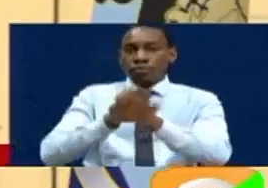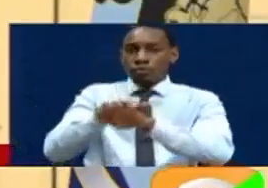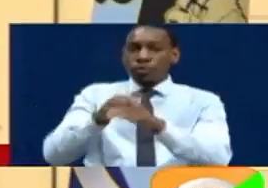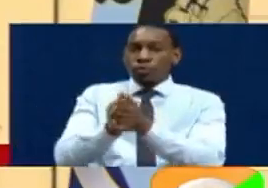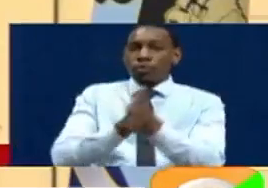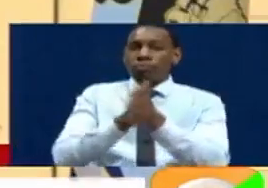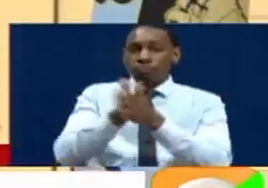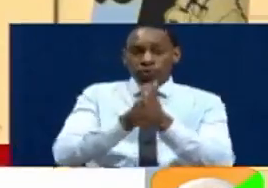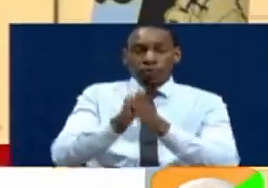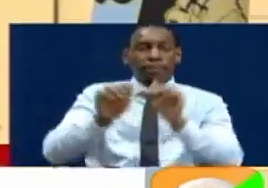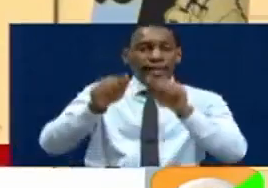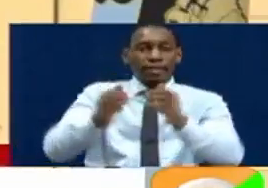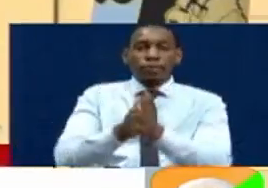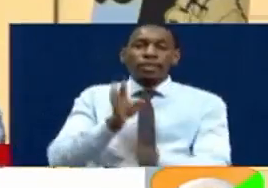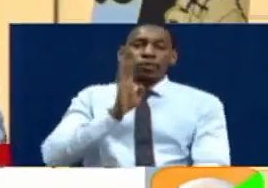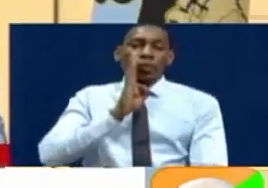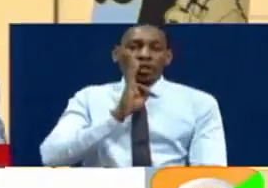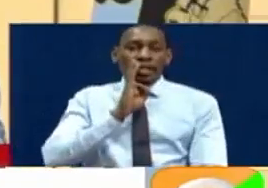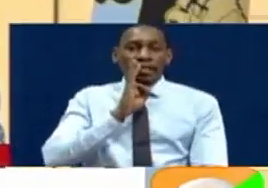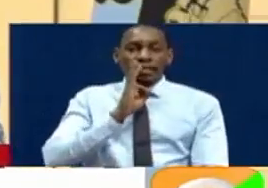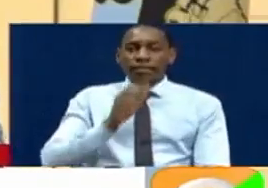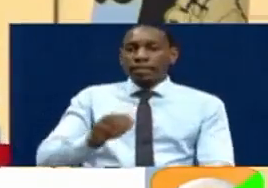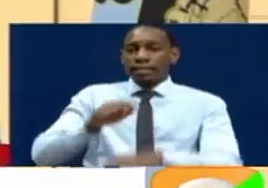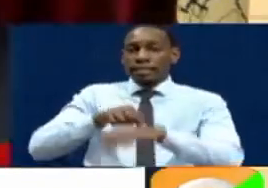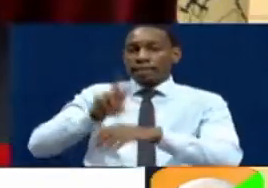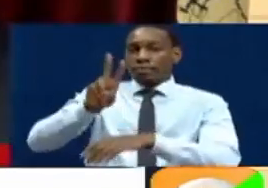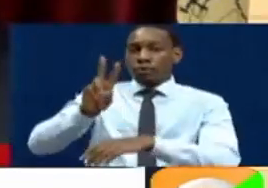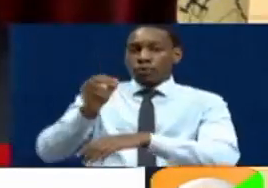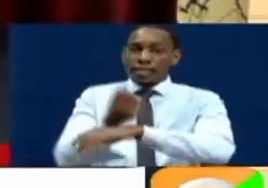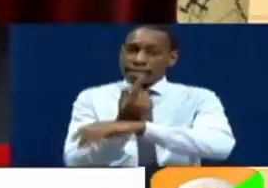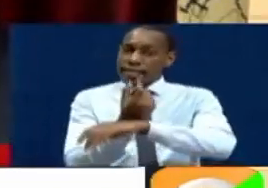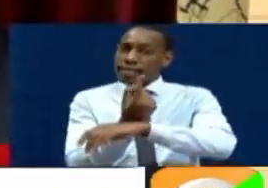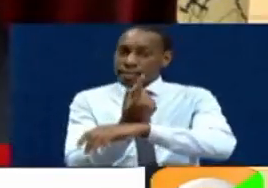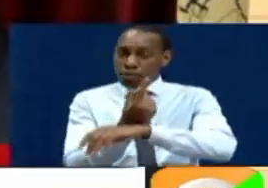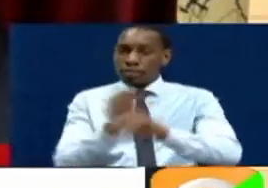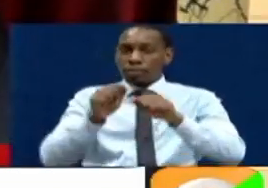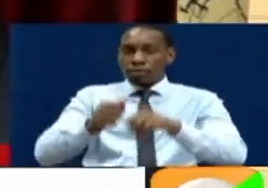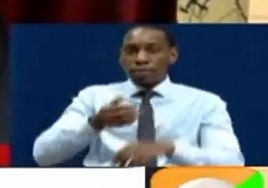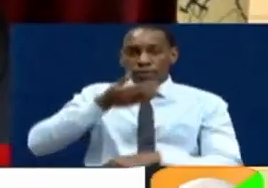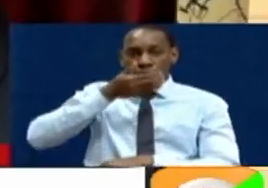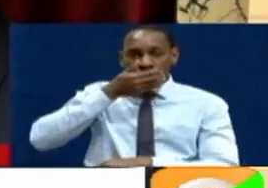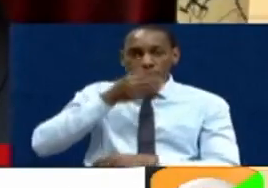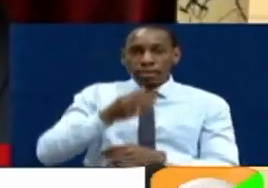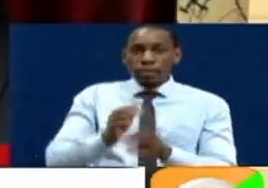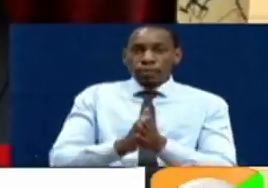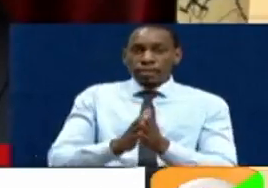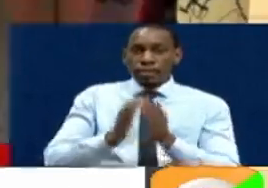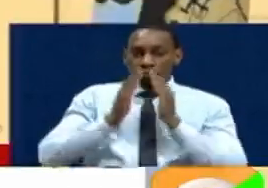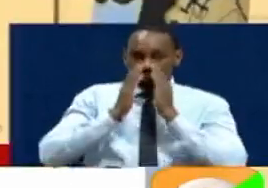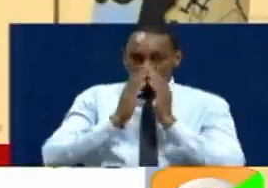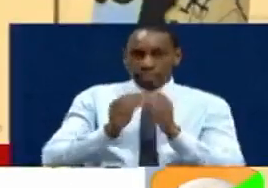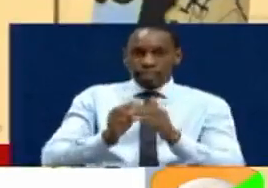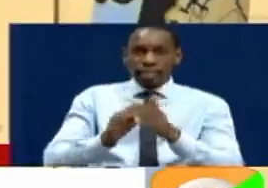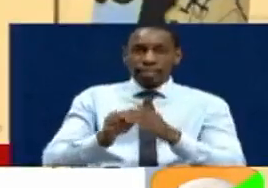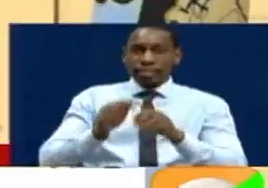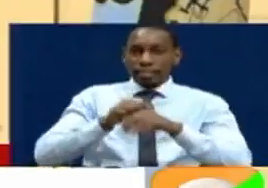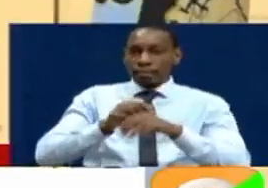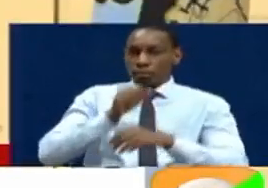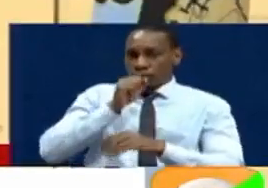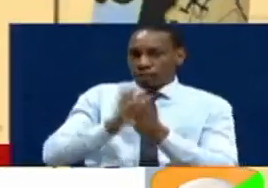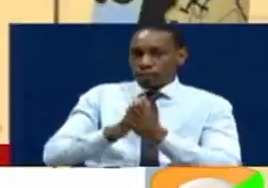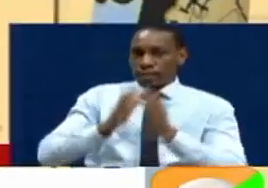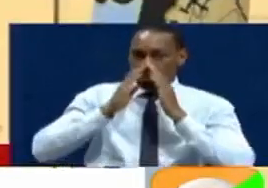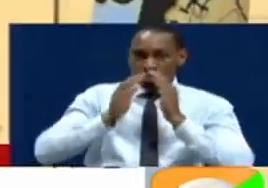soap, water, for at least 20 seconds, to cover our noses and mouth when coughing and sneezing, social